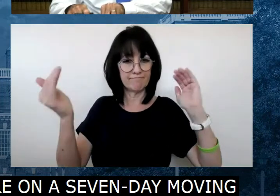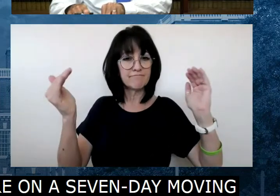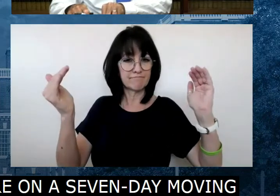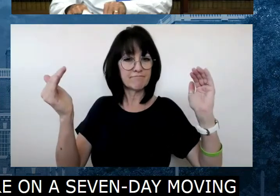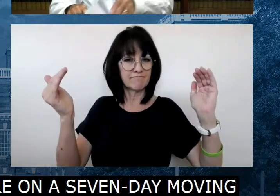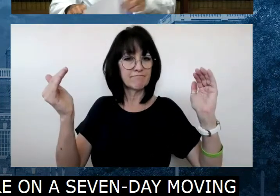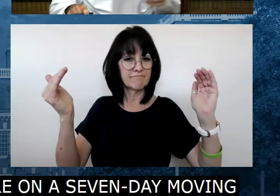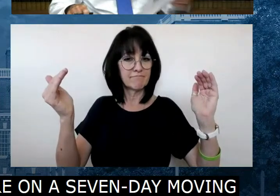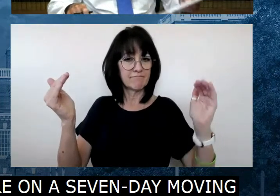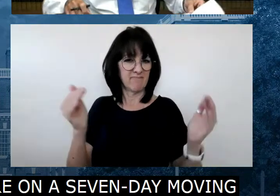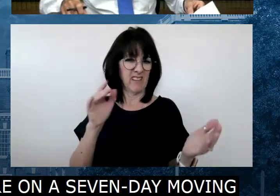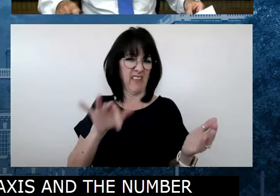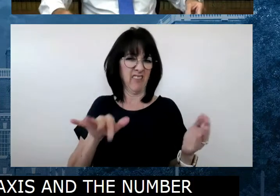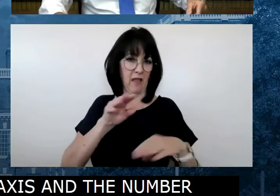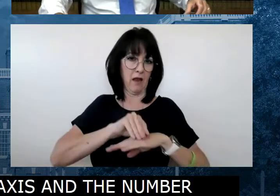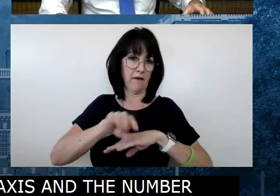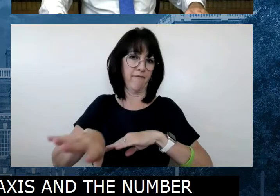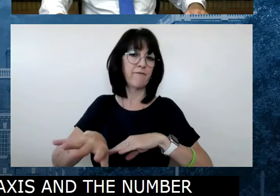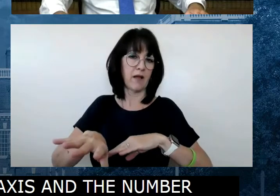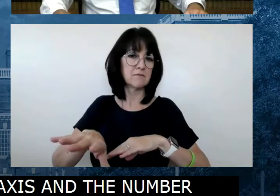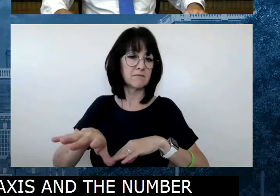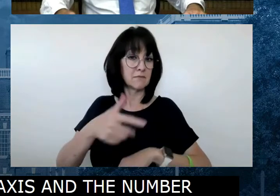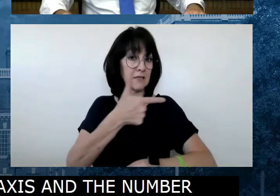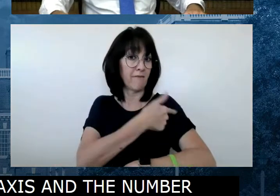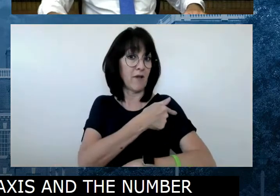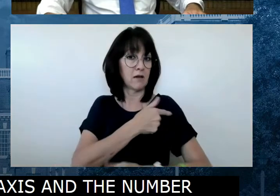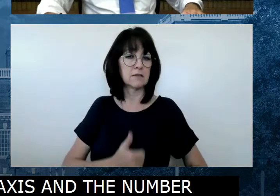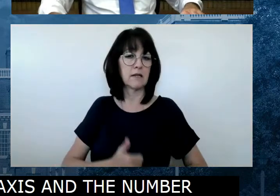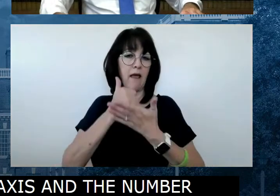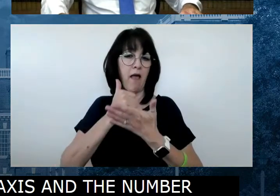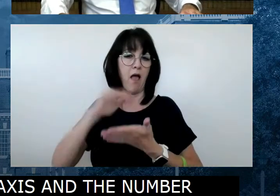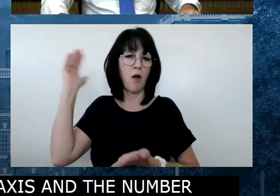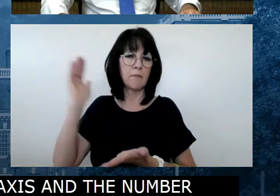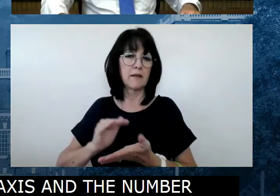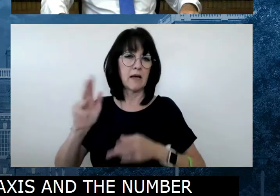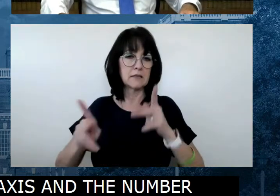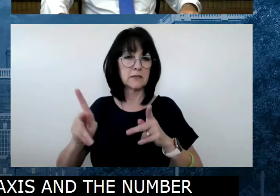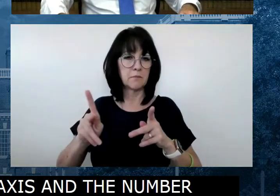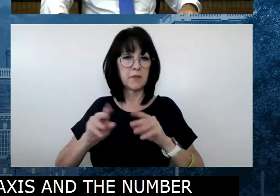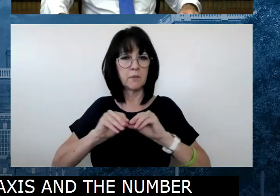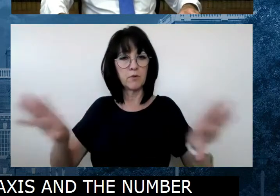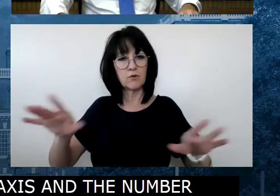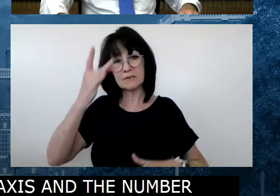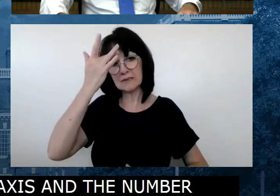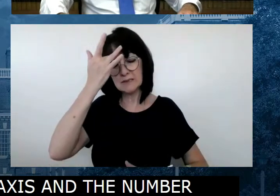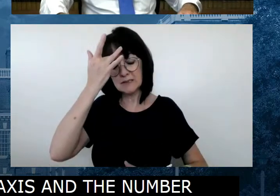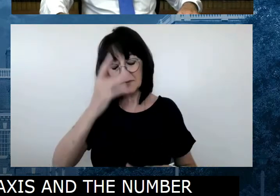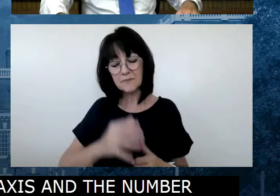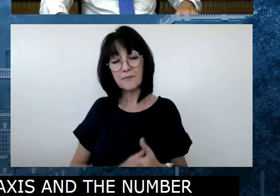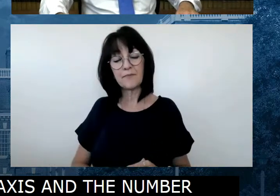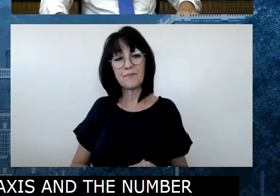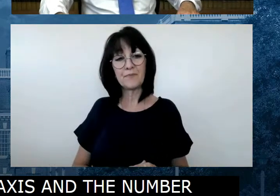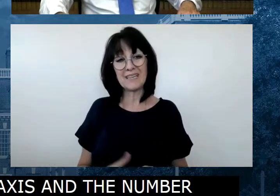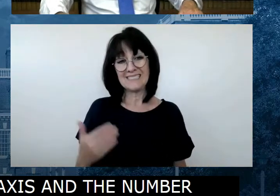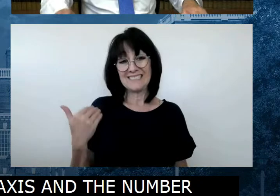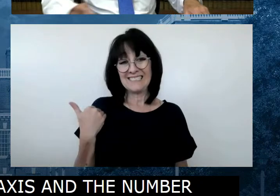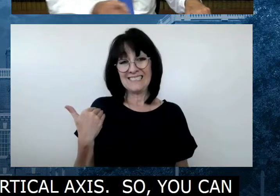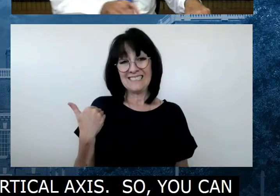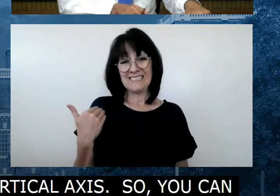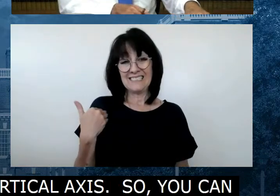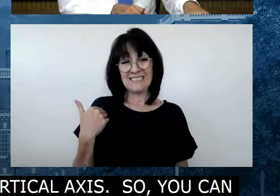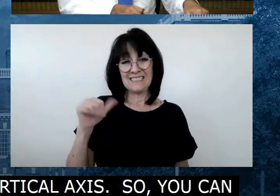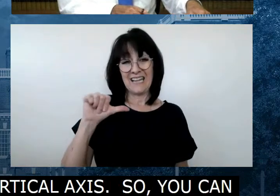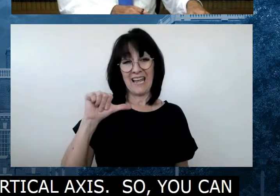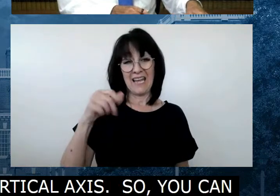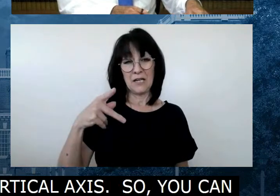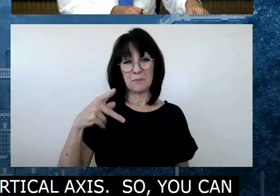and the effect of vaccinations on that. Now we know, and there was just an article out this week, an AP story, that nearly all